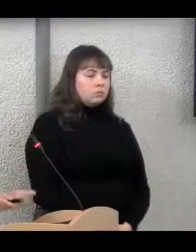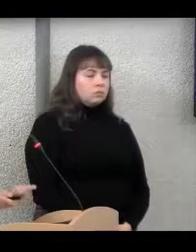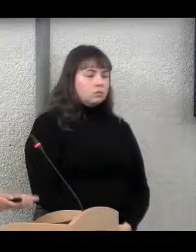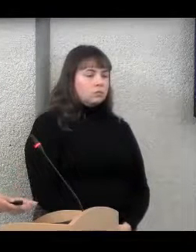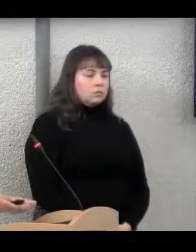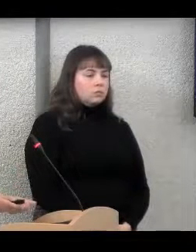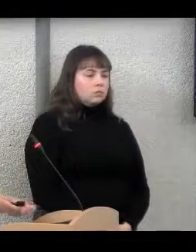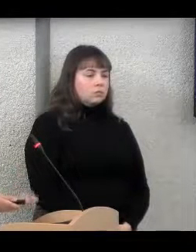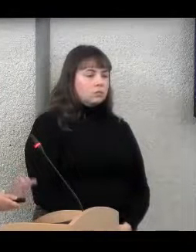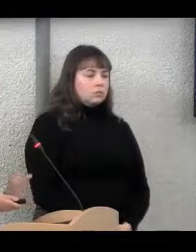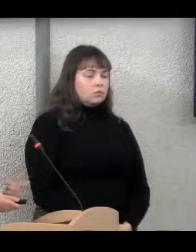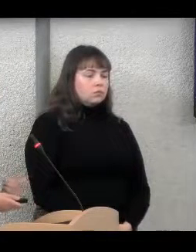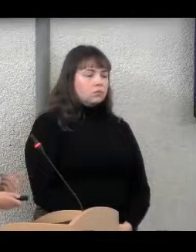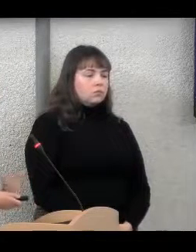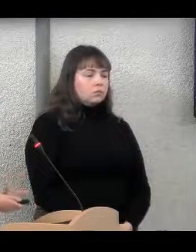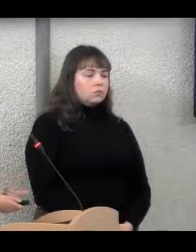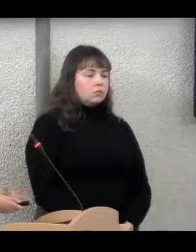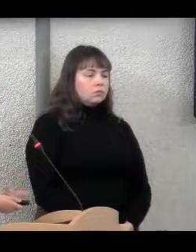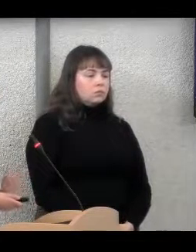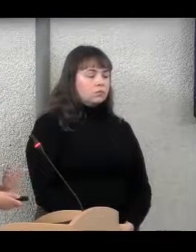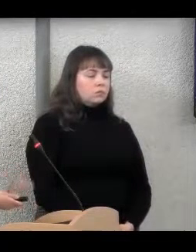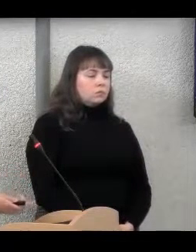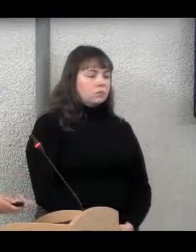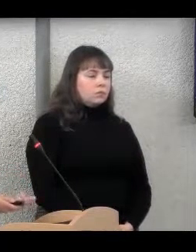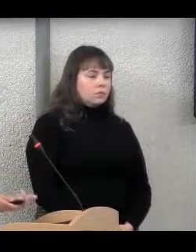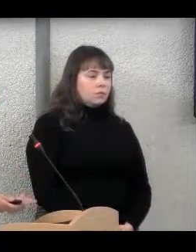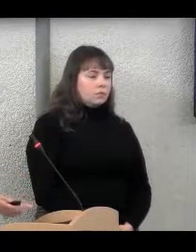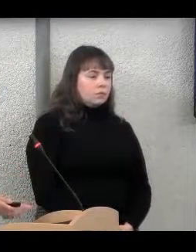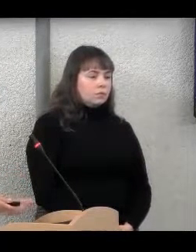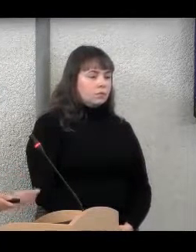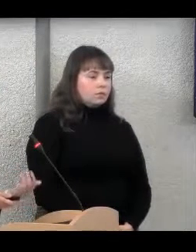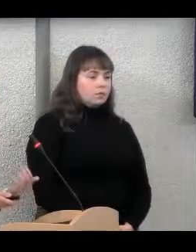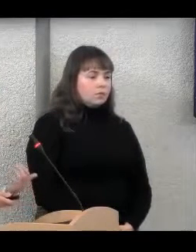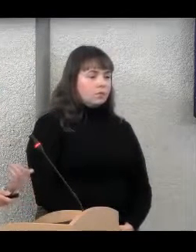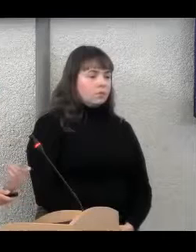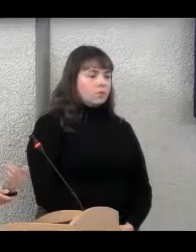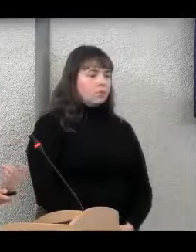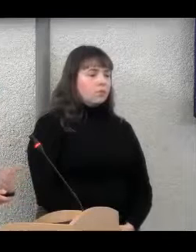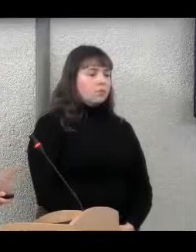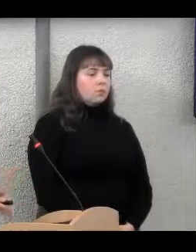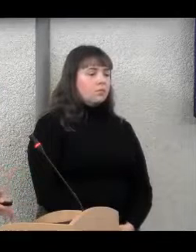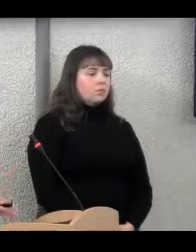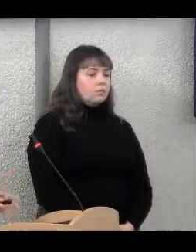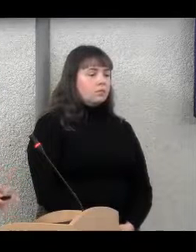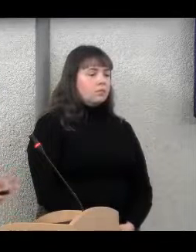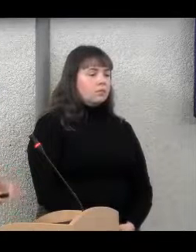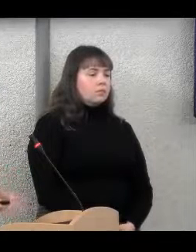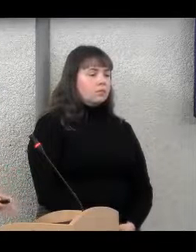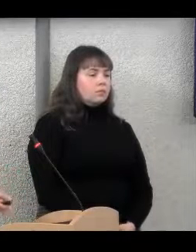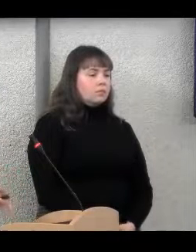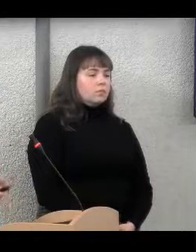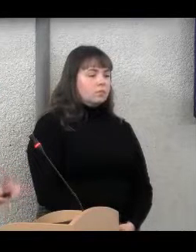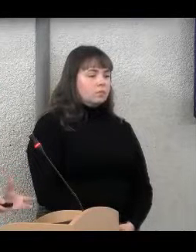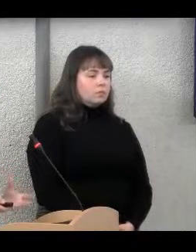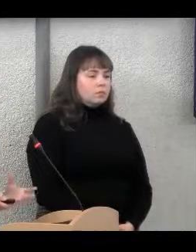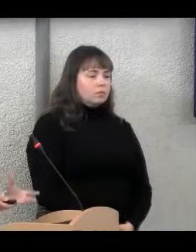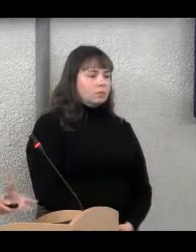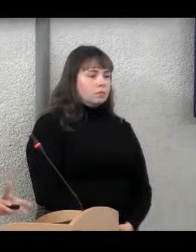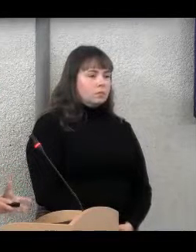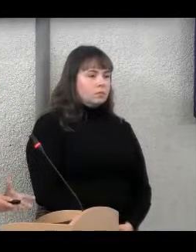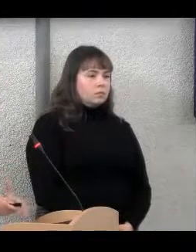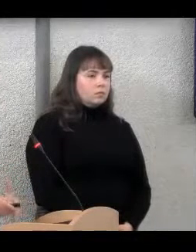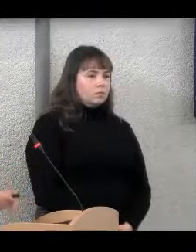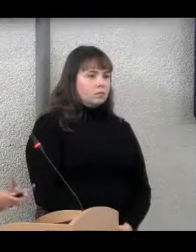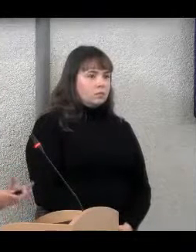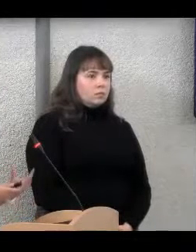potential here in Lithuania. And last but not least, the institutional cooperation, so not only we organized a seminar on